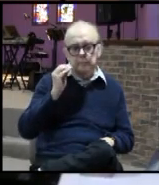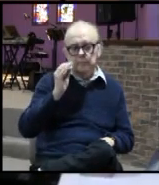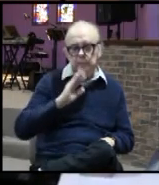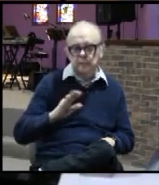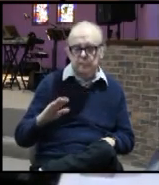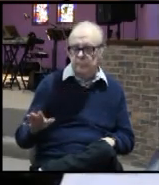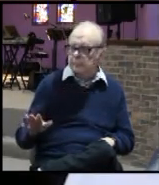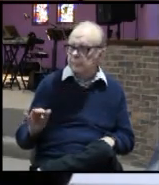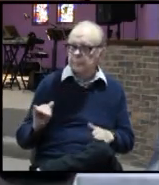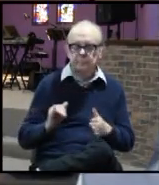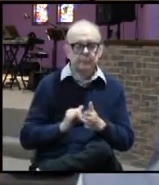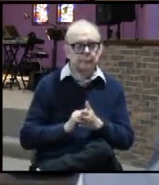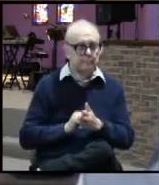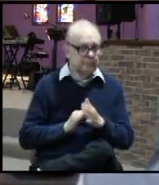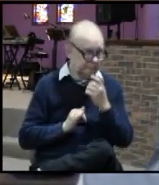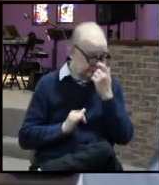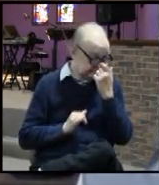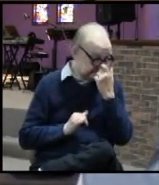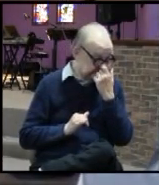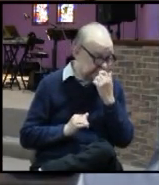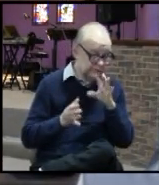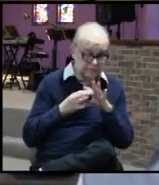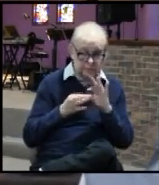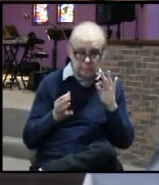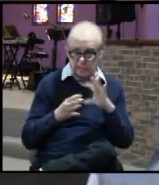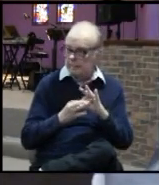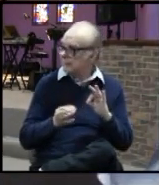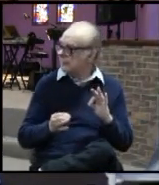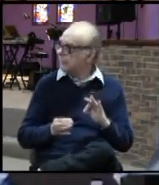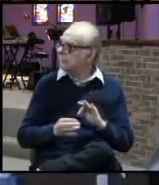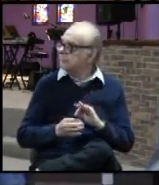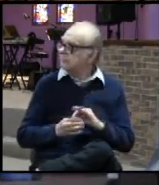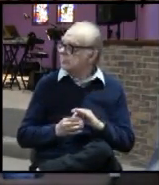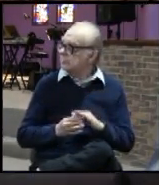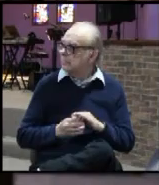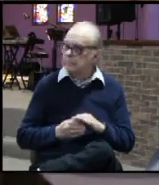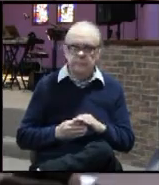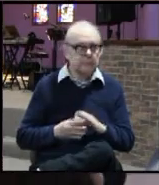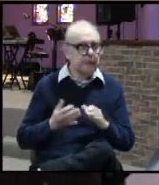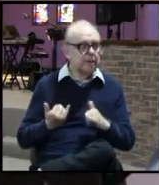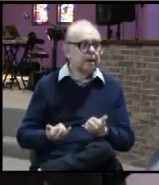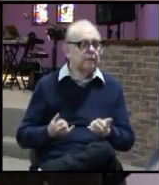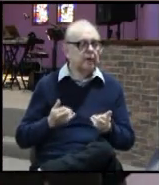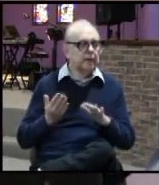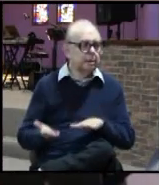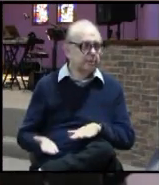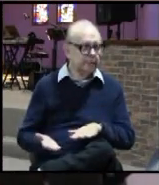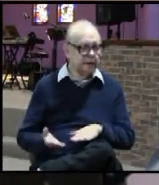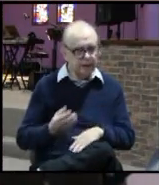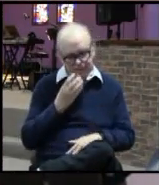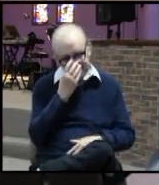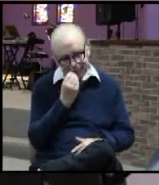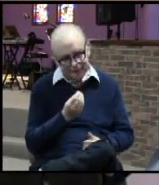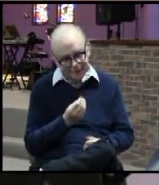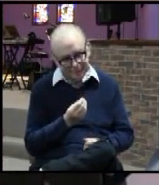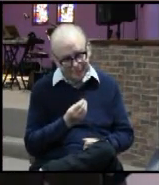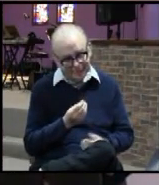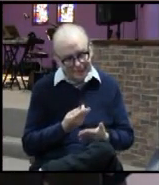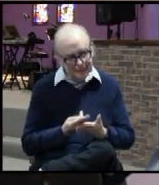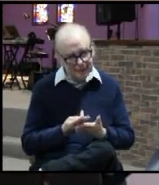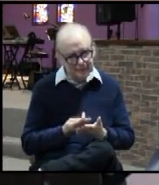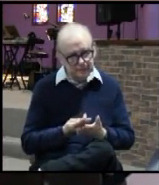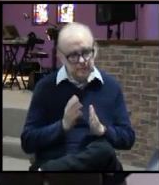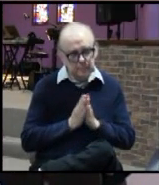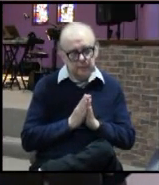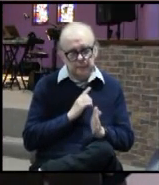children this little story? Now I lay me down to sleep. I